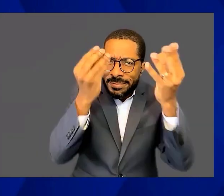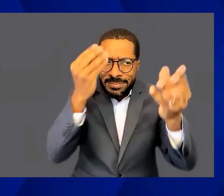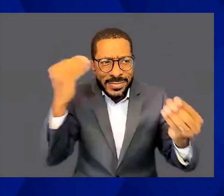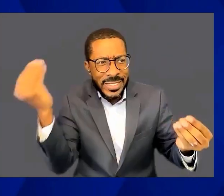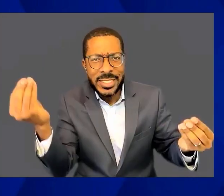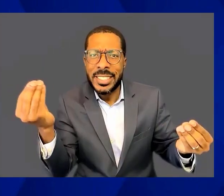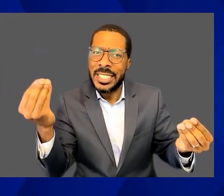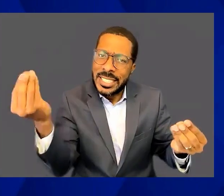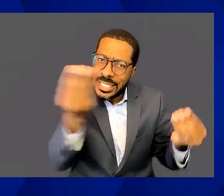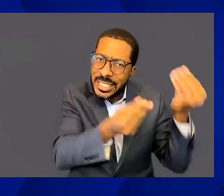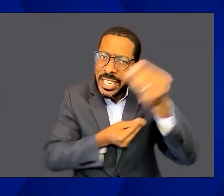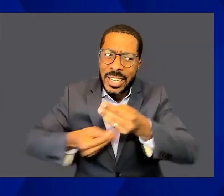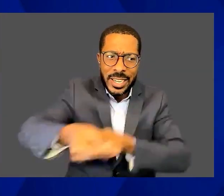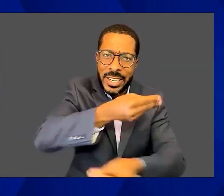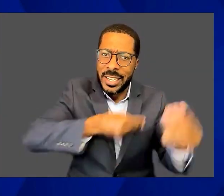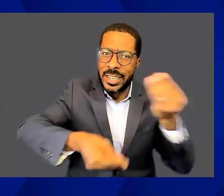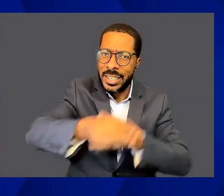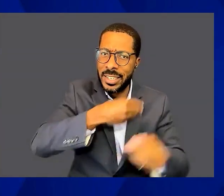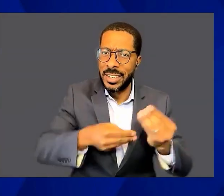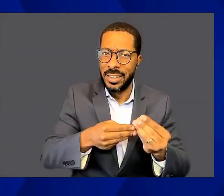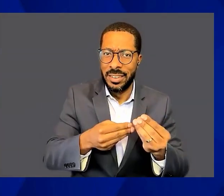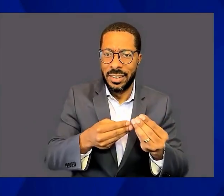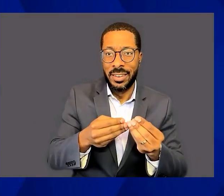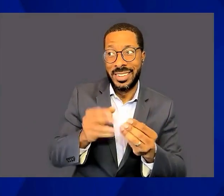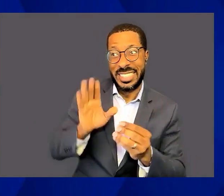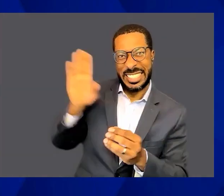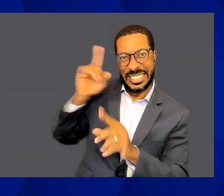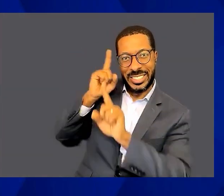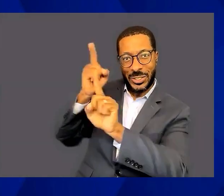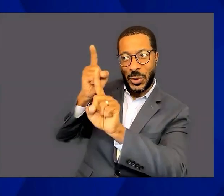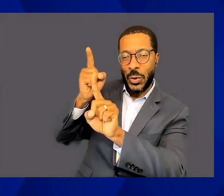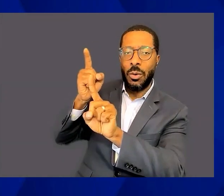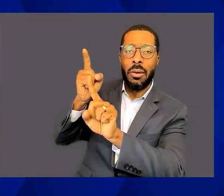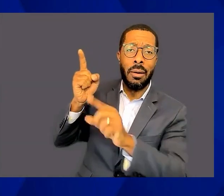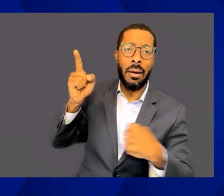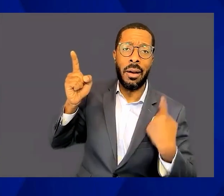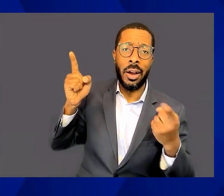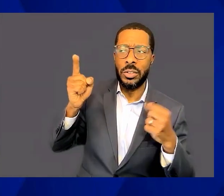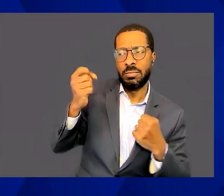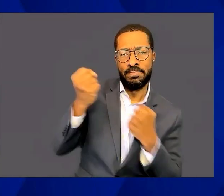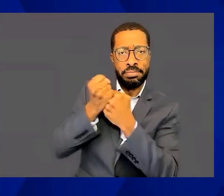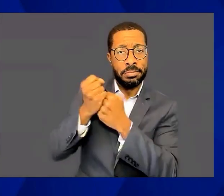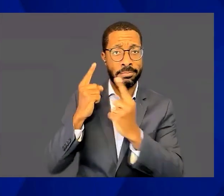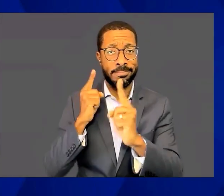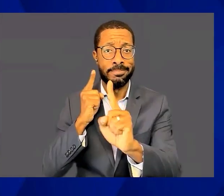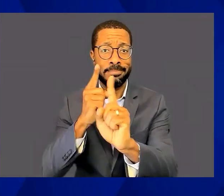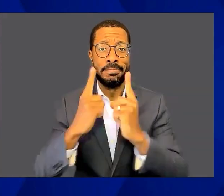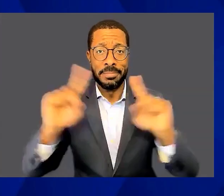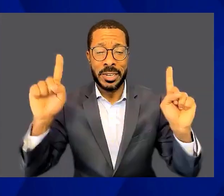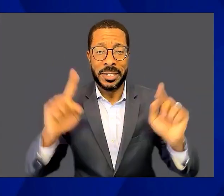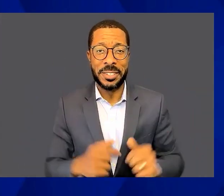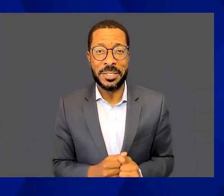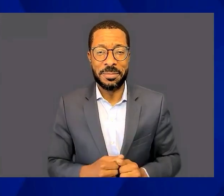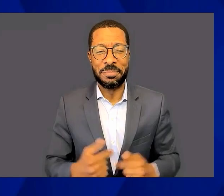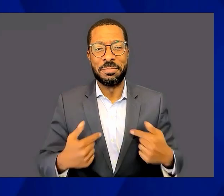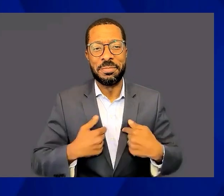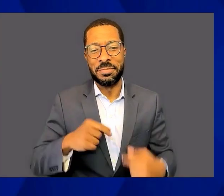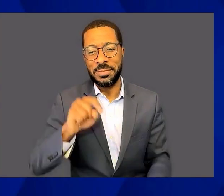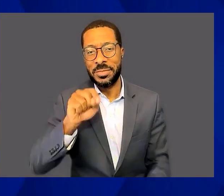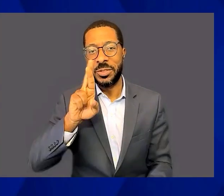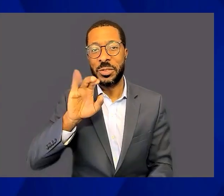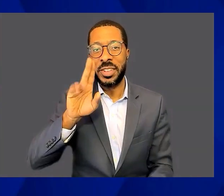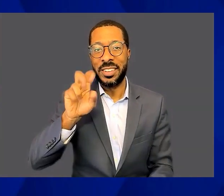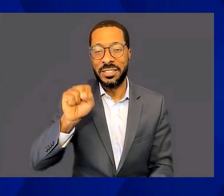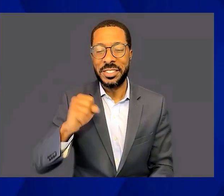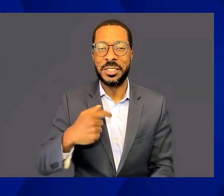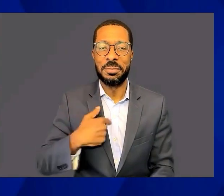who are carrying that vision forward through your work. My name is Travis York, and I have the privilege of serving as